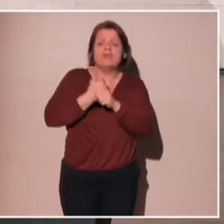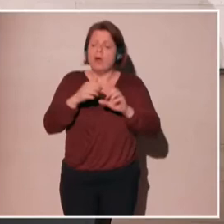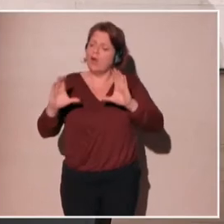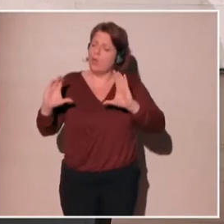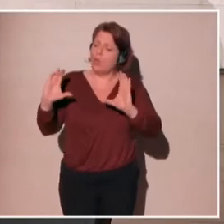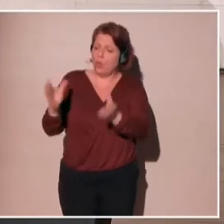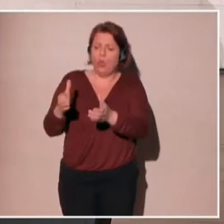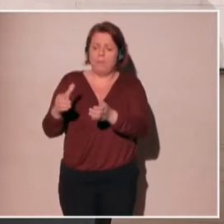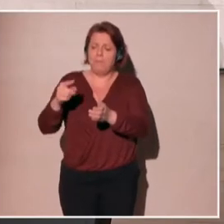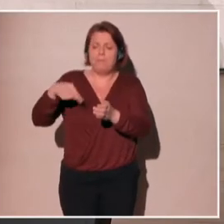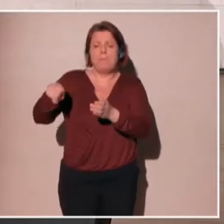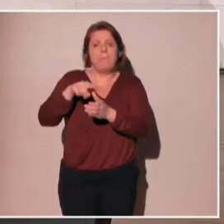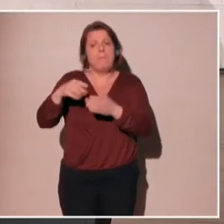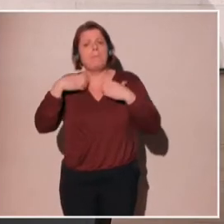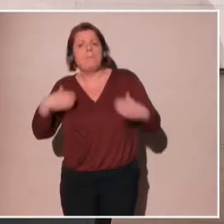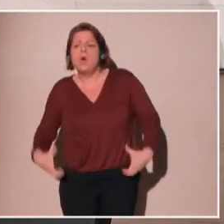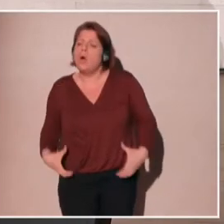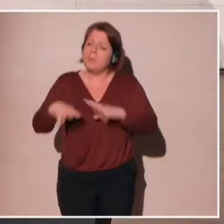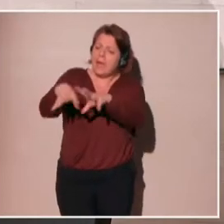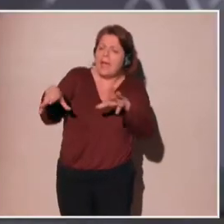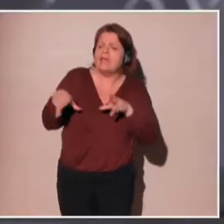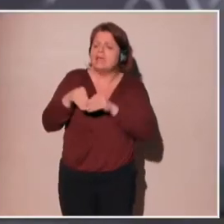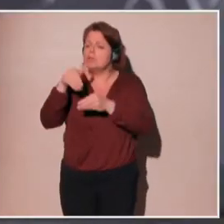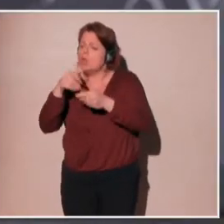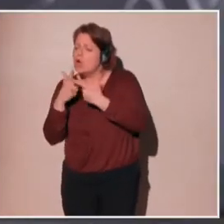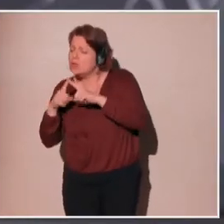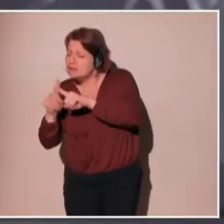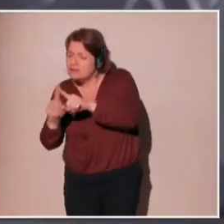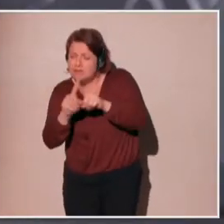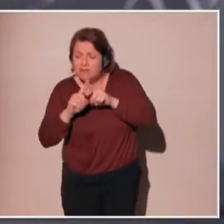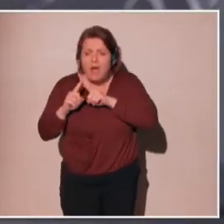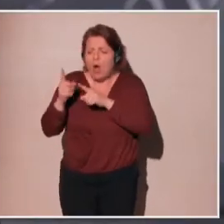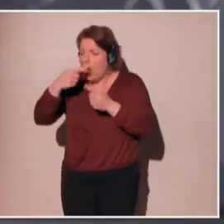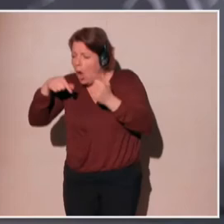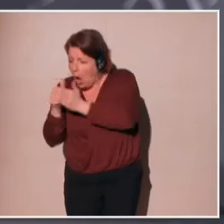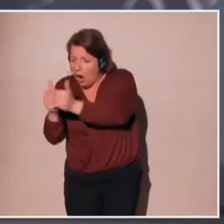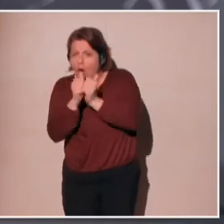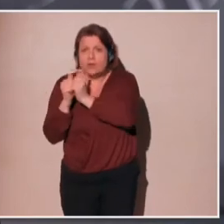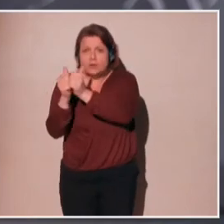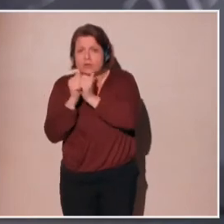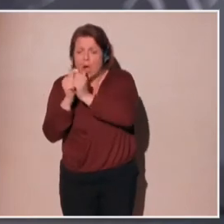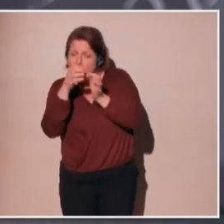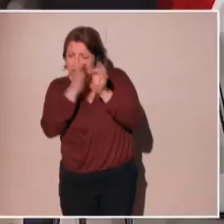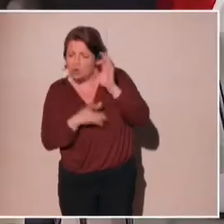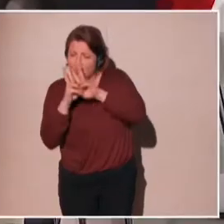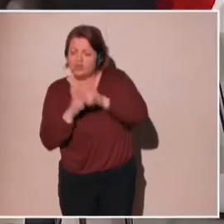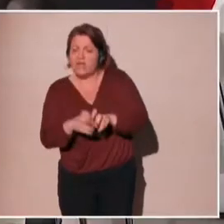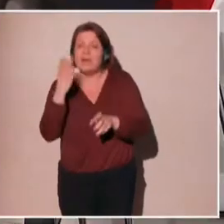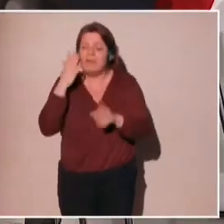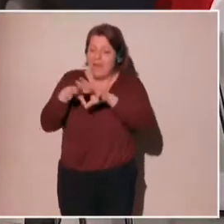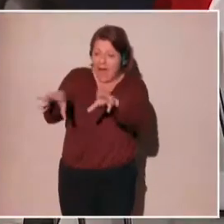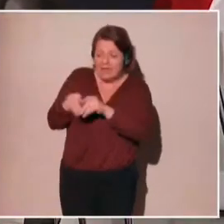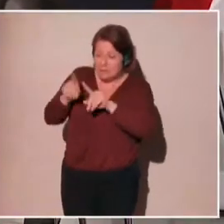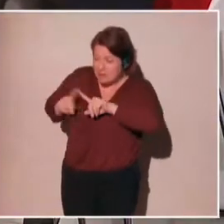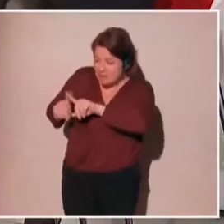working together for a solution, the result is more creative and innovative, and you know a lot more than I do on creativity. So this